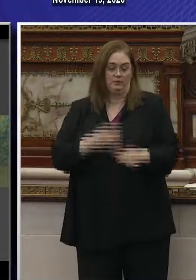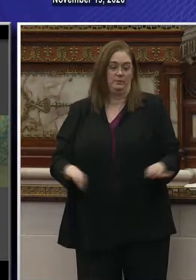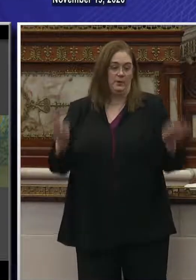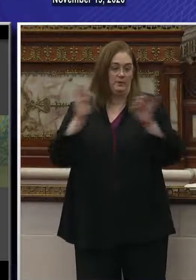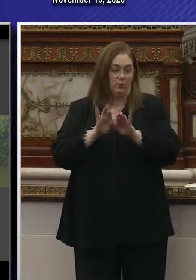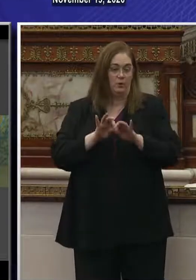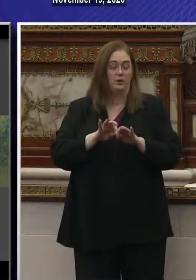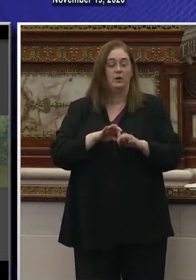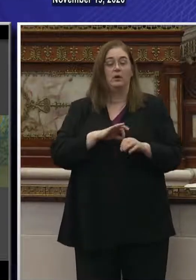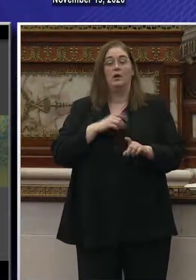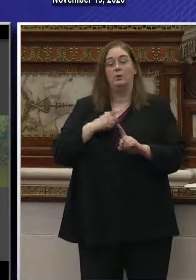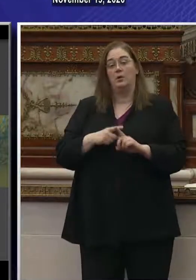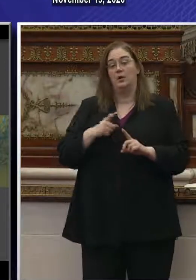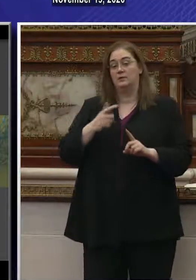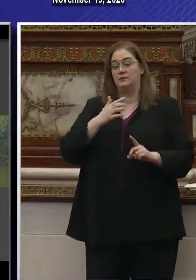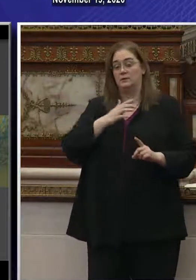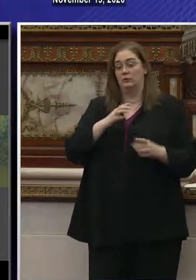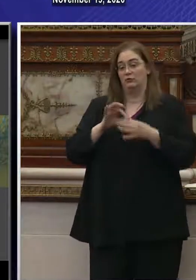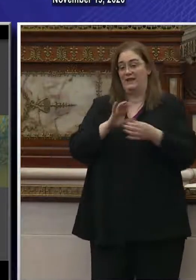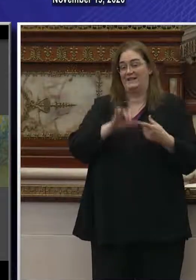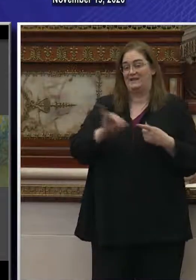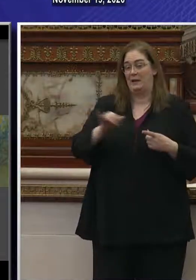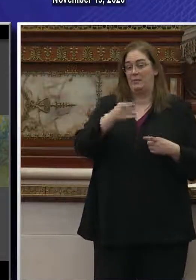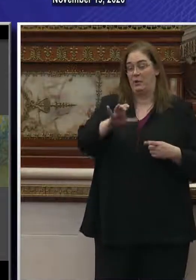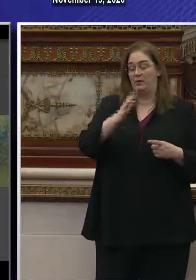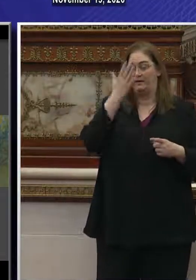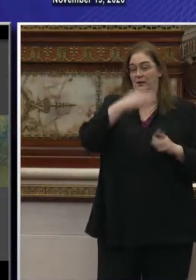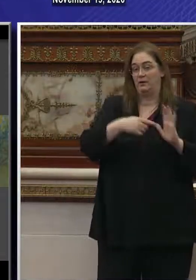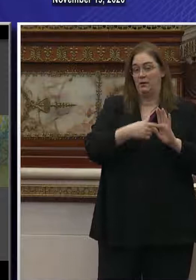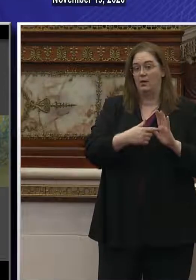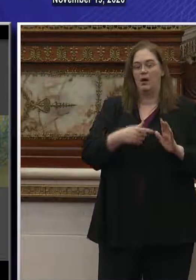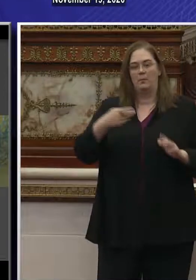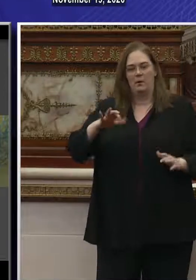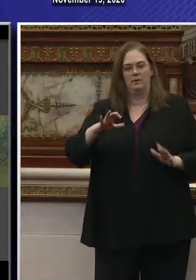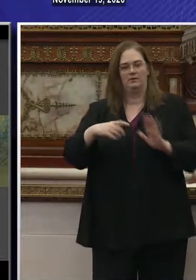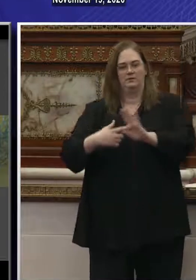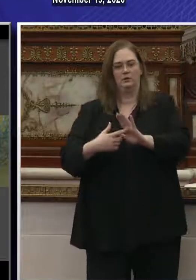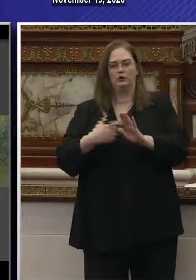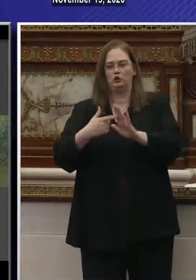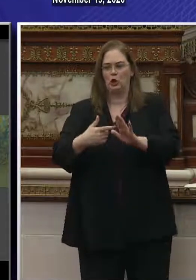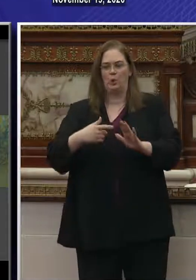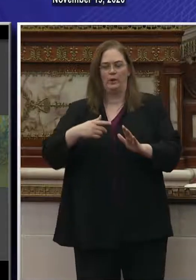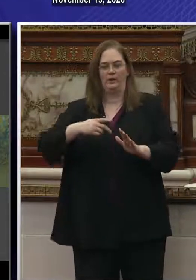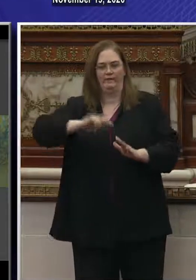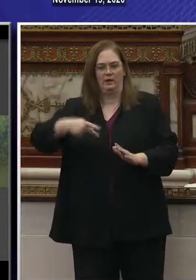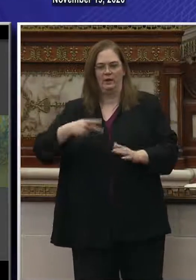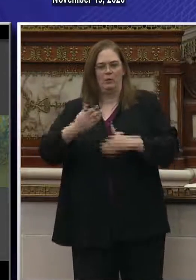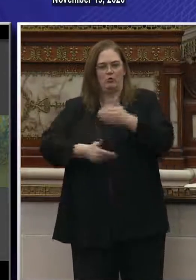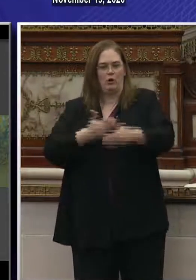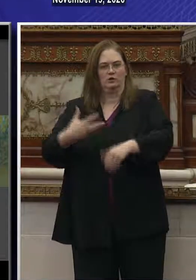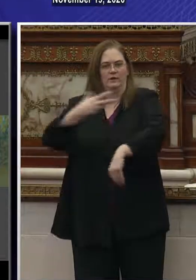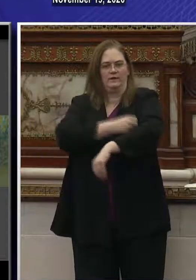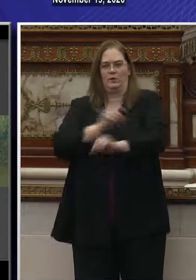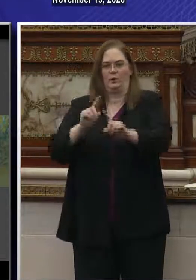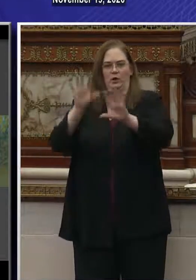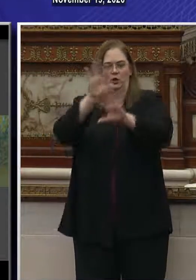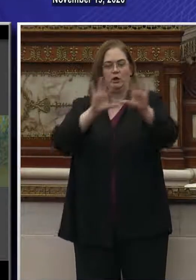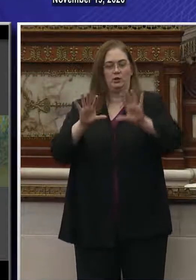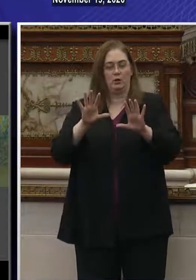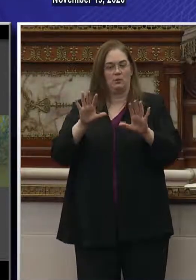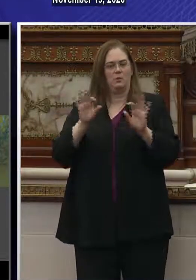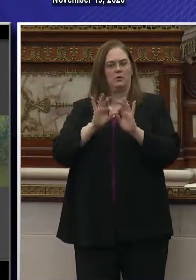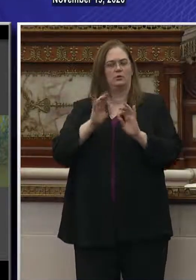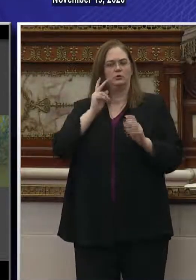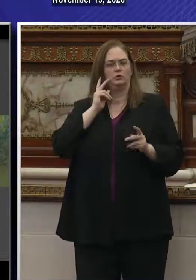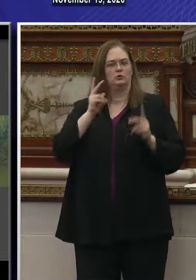think along the lines of my public-facing comment, a public-facing dashboard showing Philly's progress will be so important to engender public